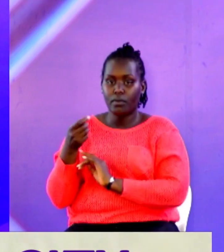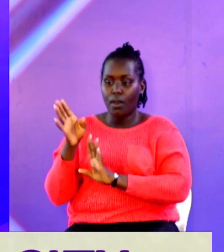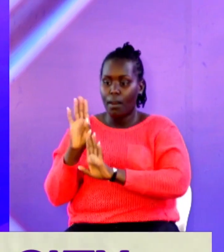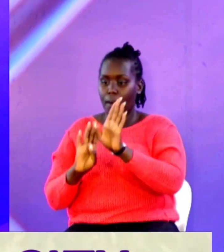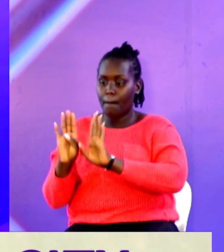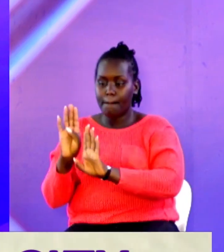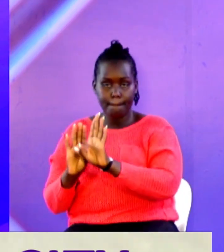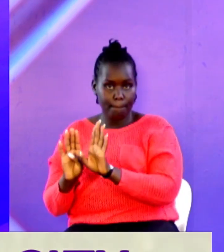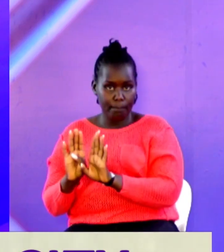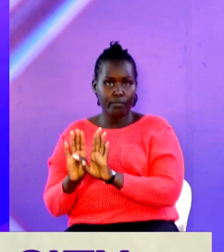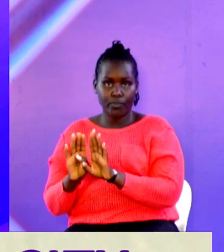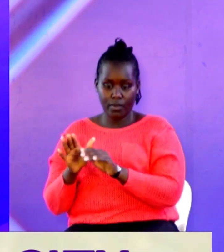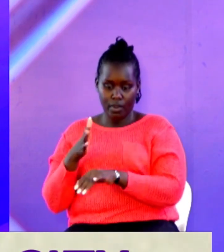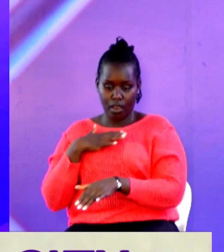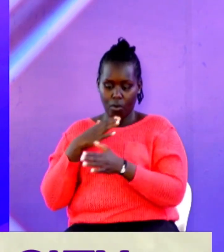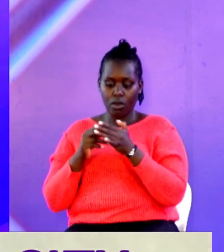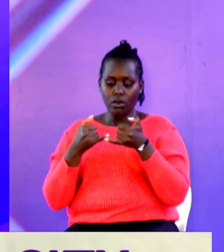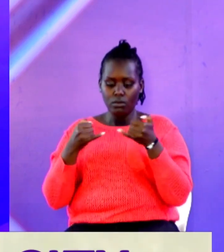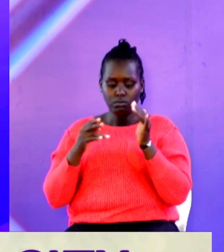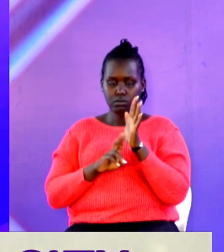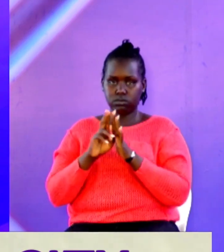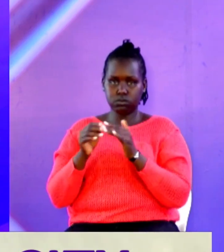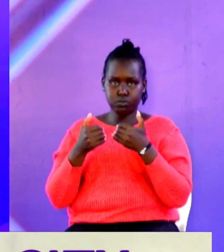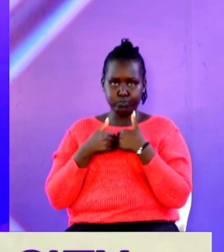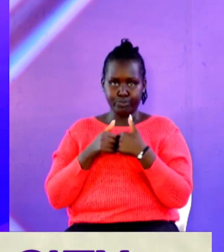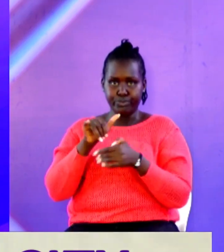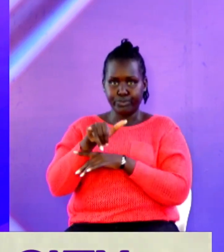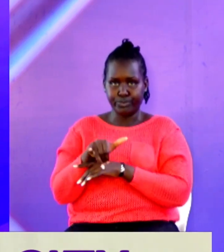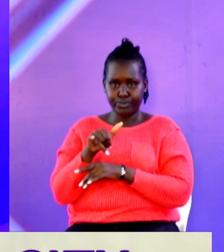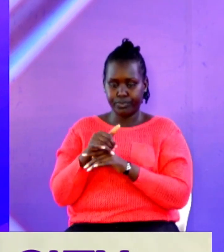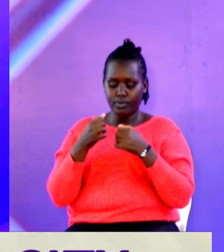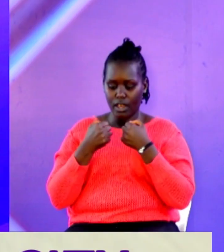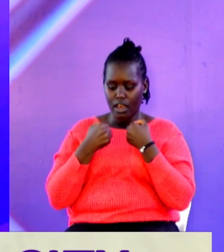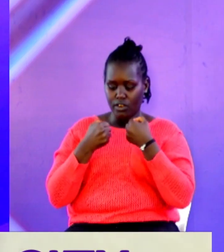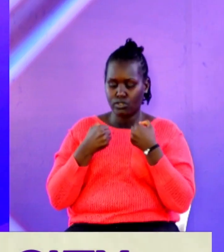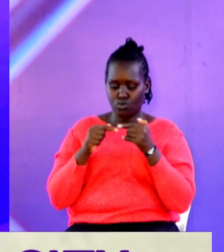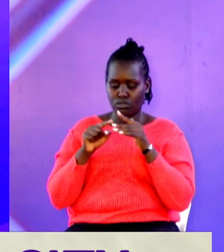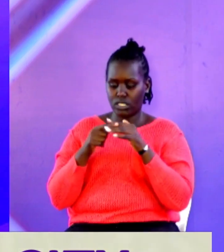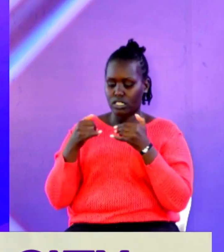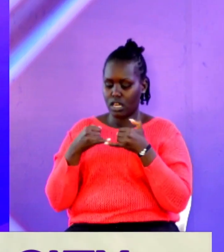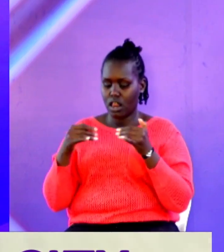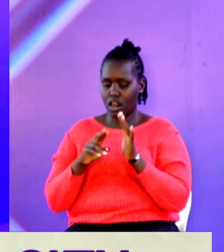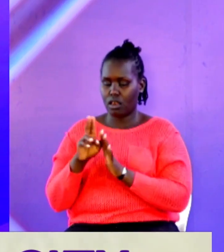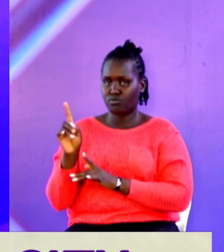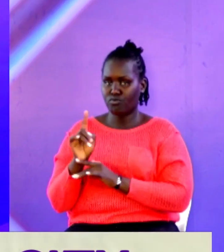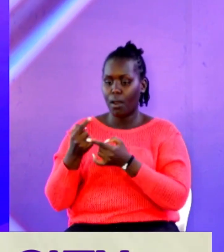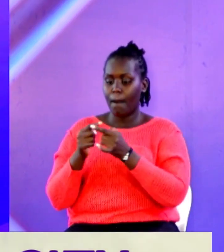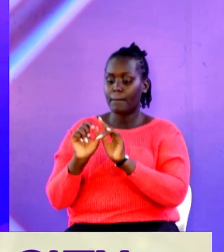behaving, our lineup doesn't have that strong starting lineups. And I will